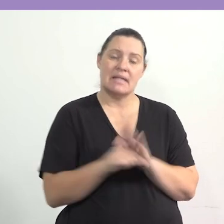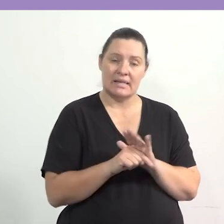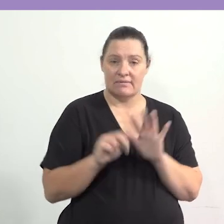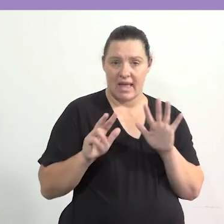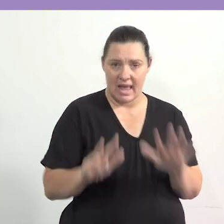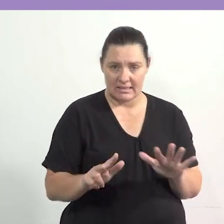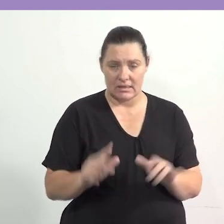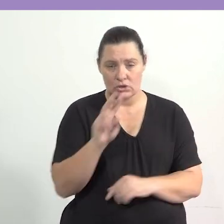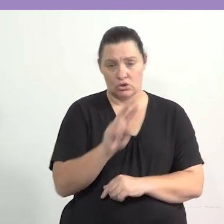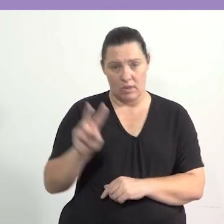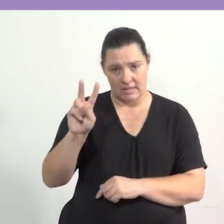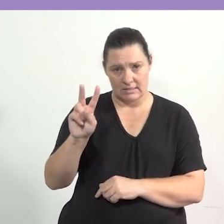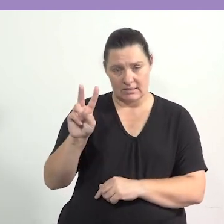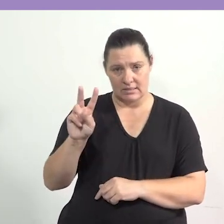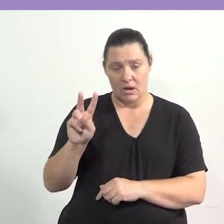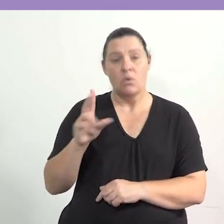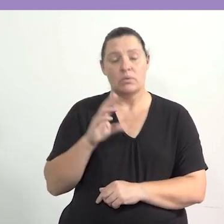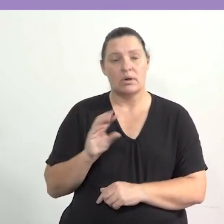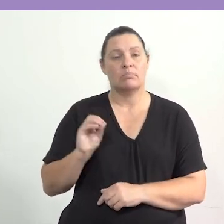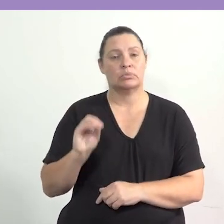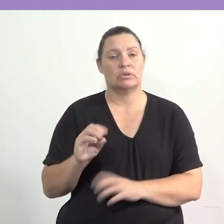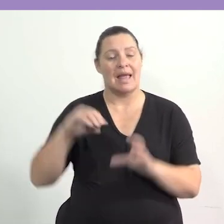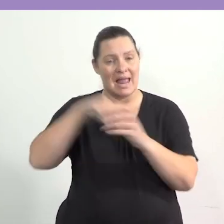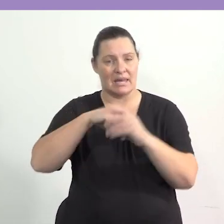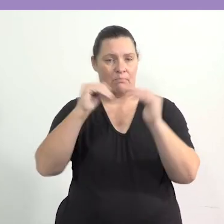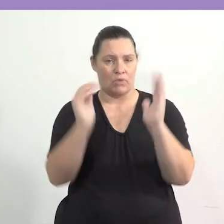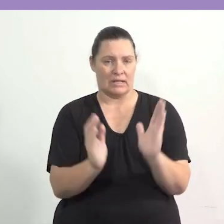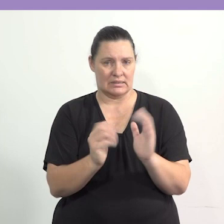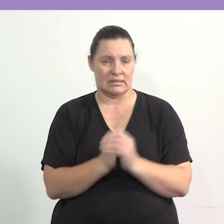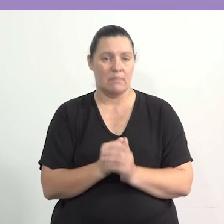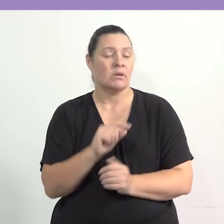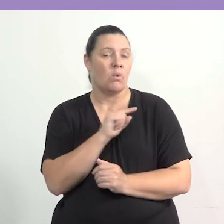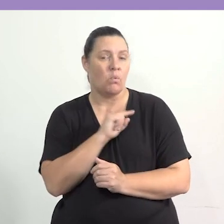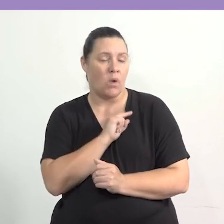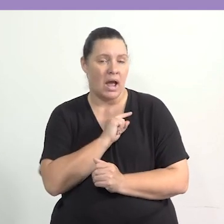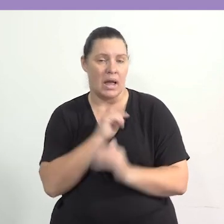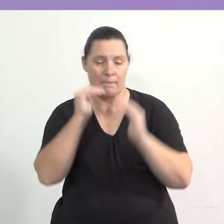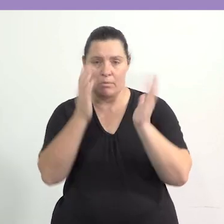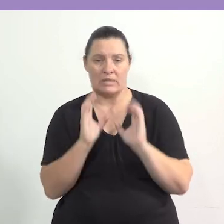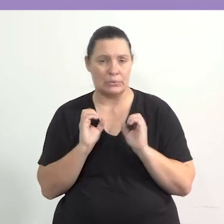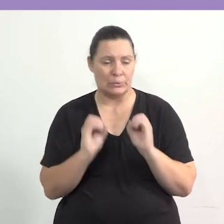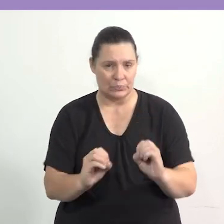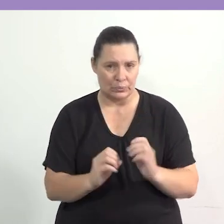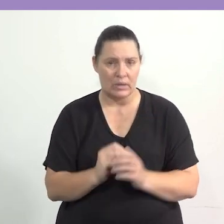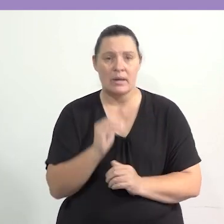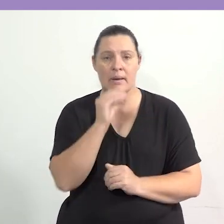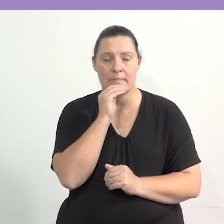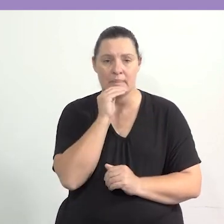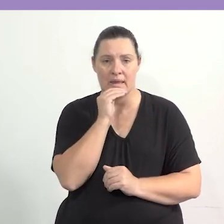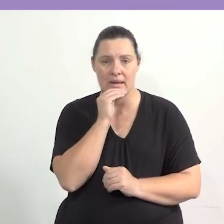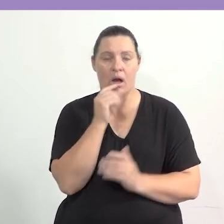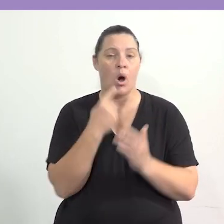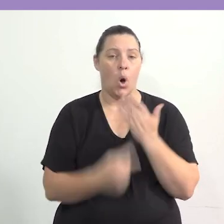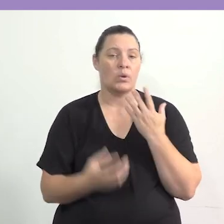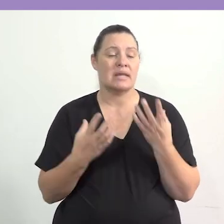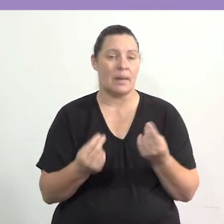negative 8 squared, I would have placed it in brackets. But because there are no brackets, this means that the